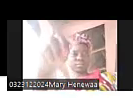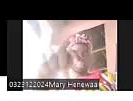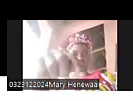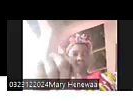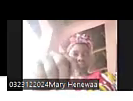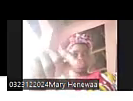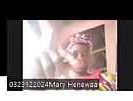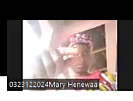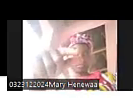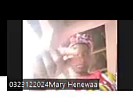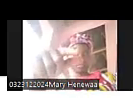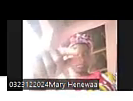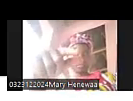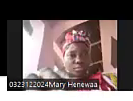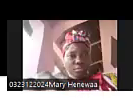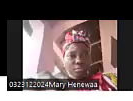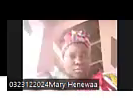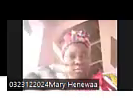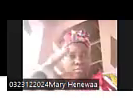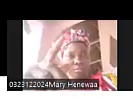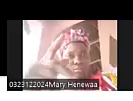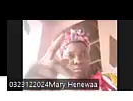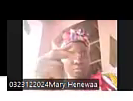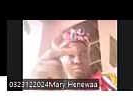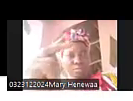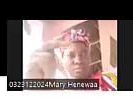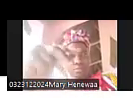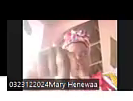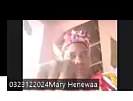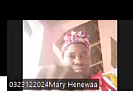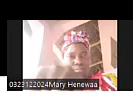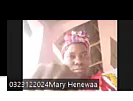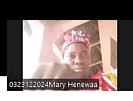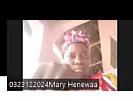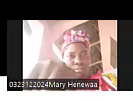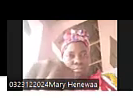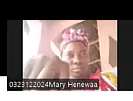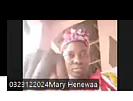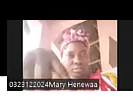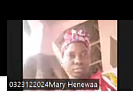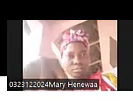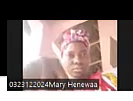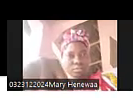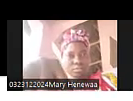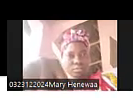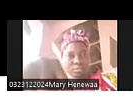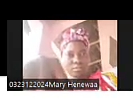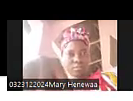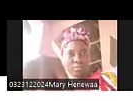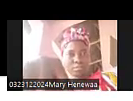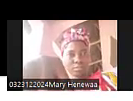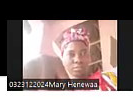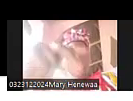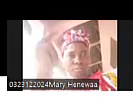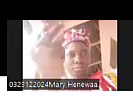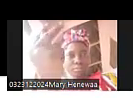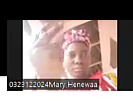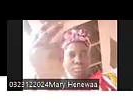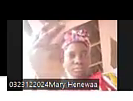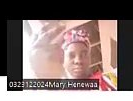The P is like the K. K then this time is facing down. So this